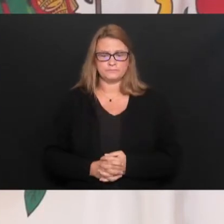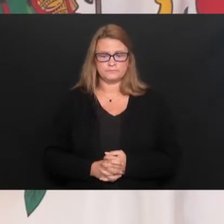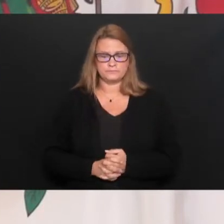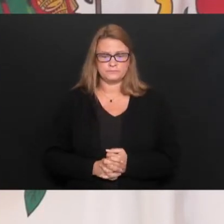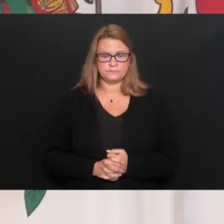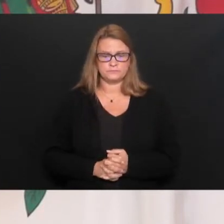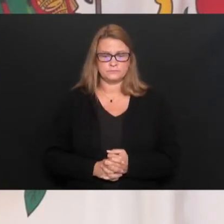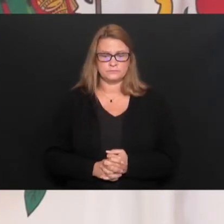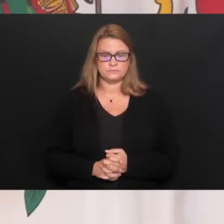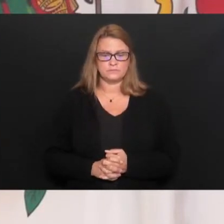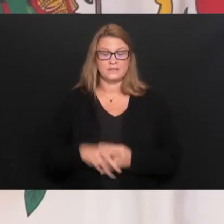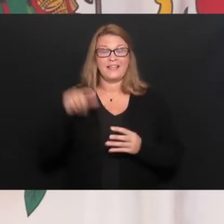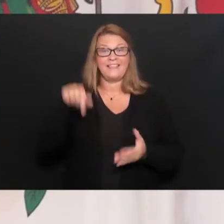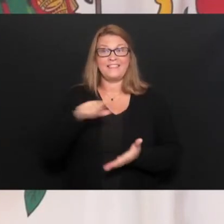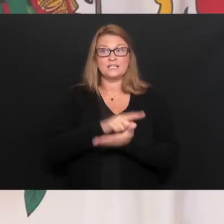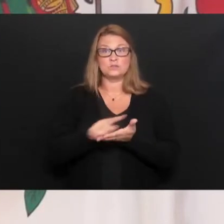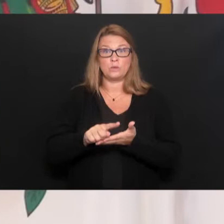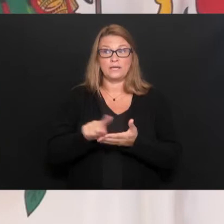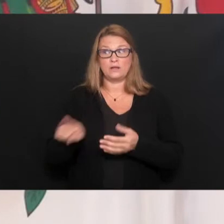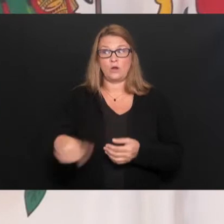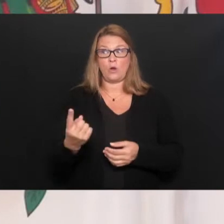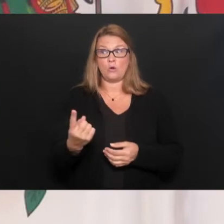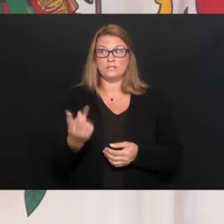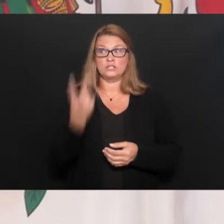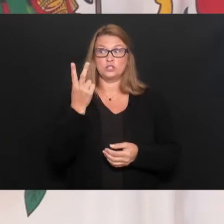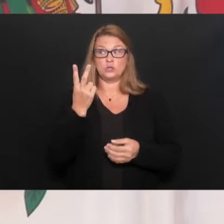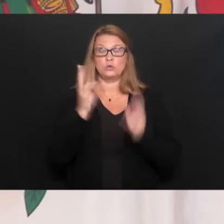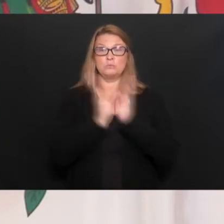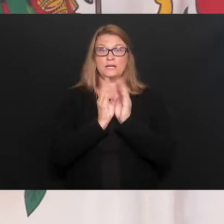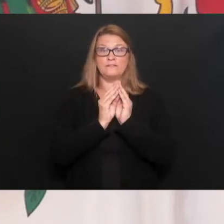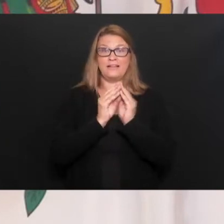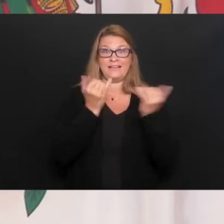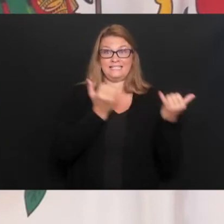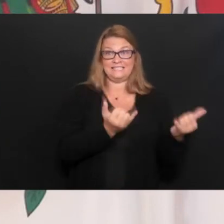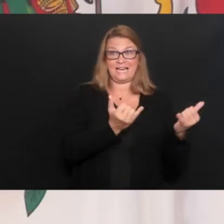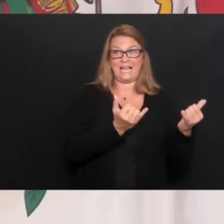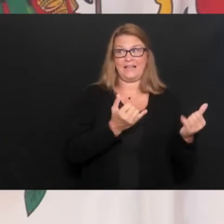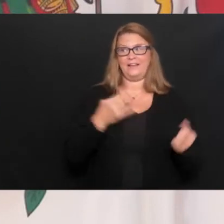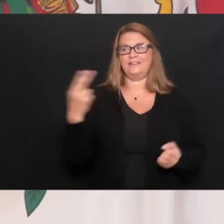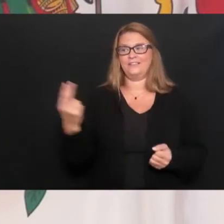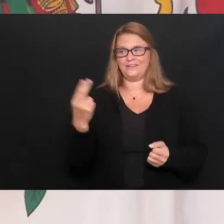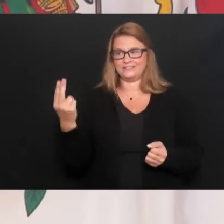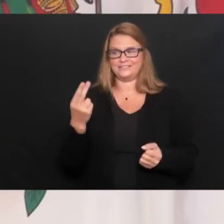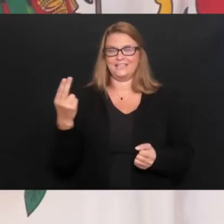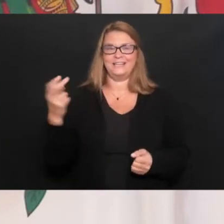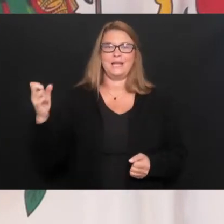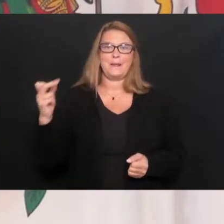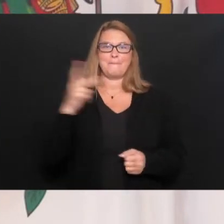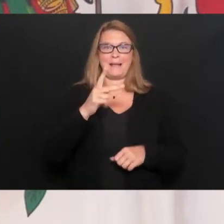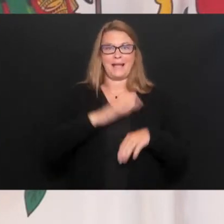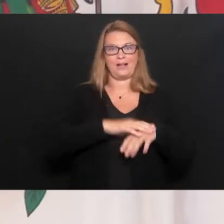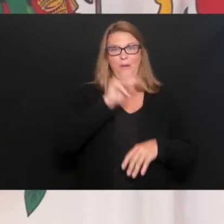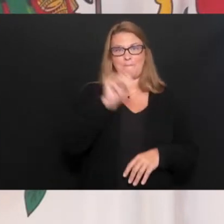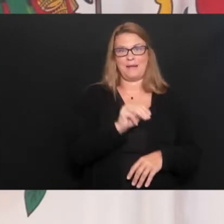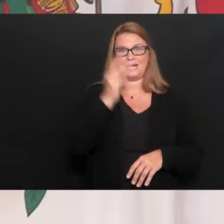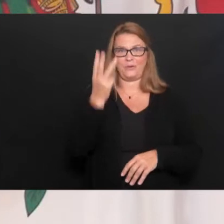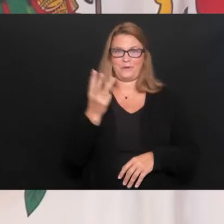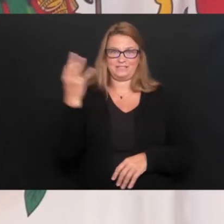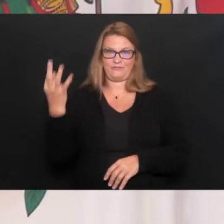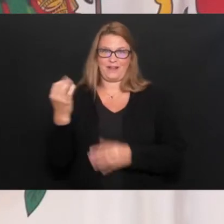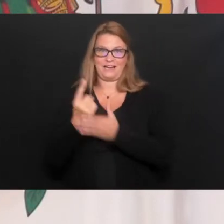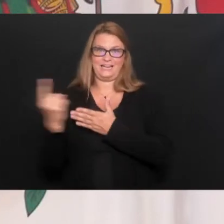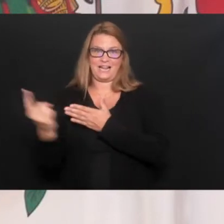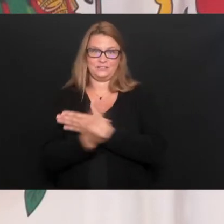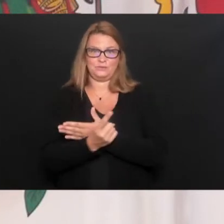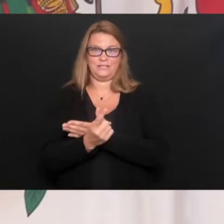This week, we're only going to have 2 briefings. We're going to go today and Thursday. We'll be back on Monday, Wednesday, and Friday next week.